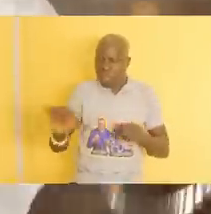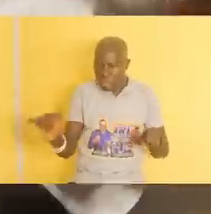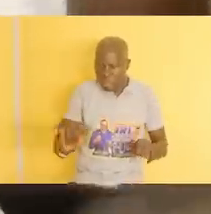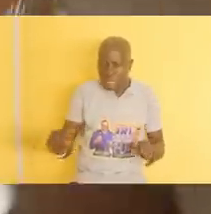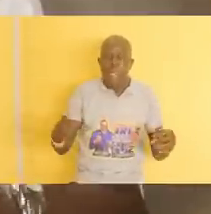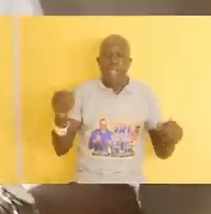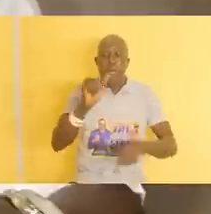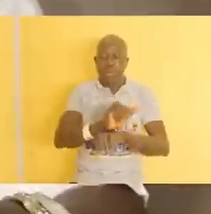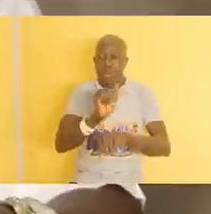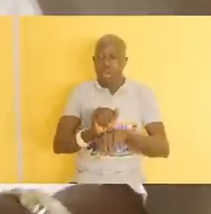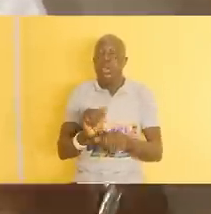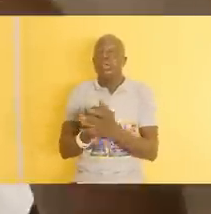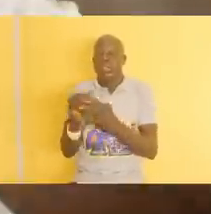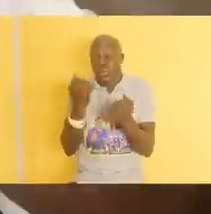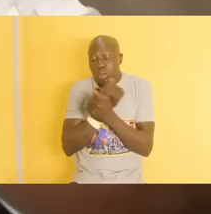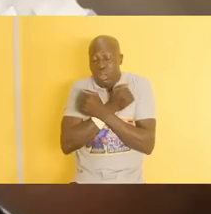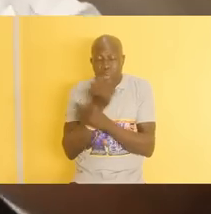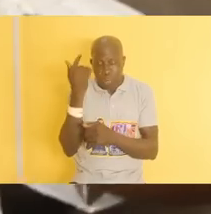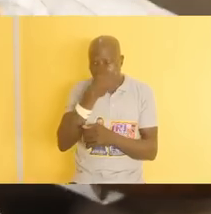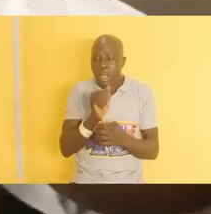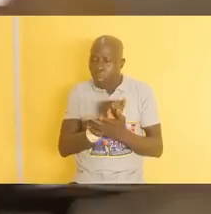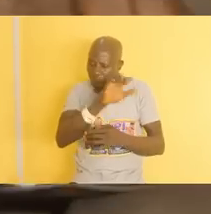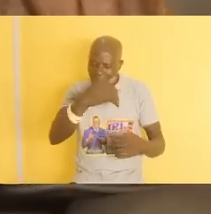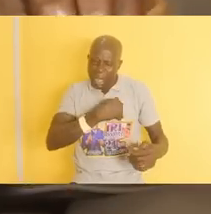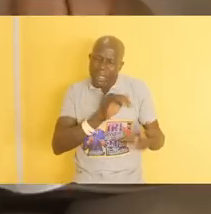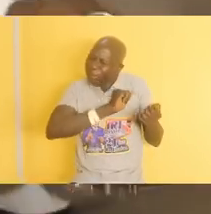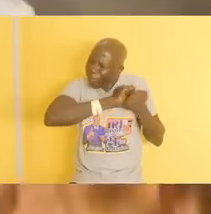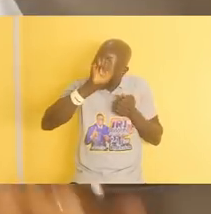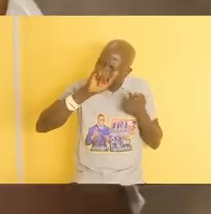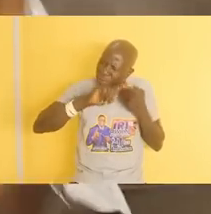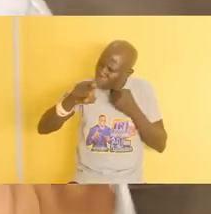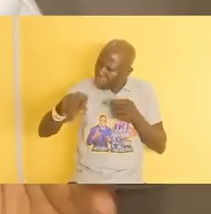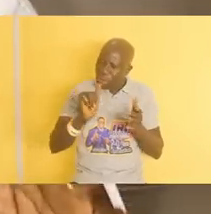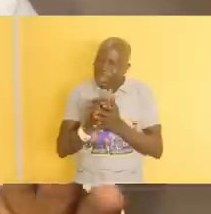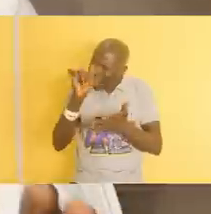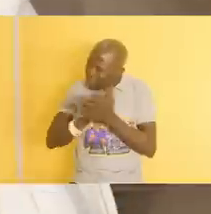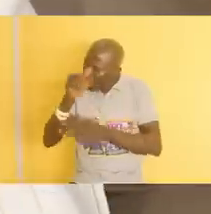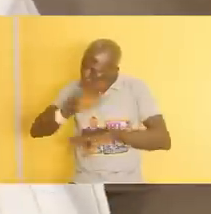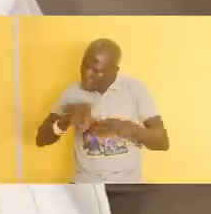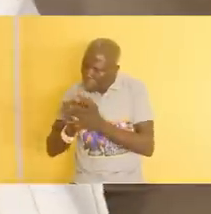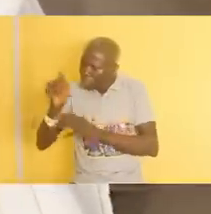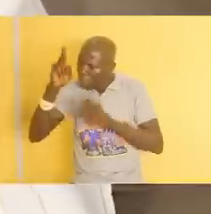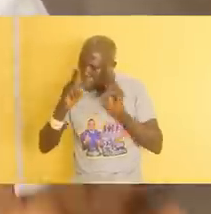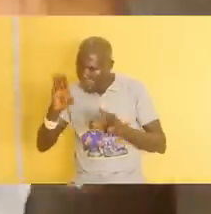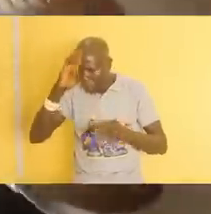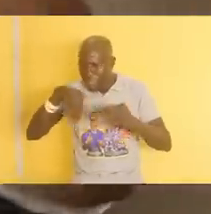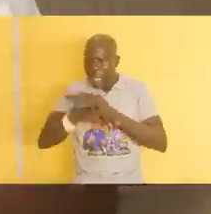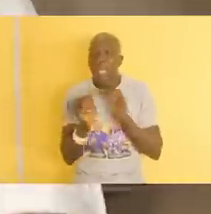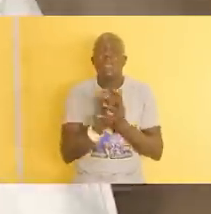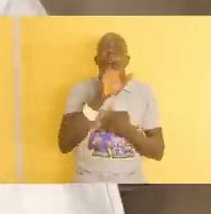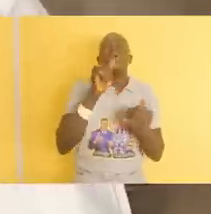business. What for you fail? They will love you for that. Your heart is far away it's from you. That's what will come. Ben, yeah.